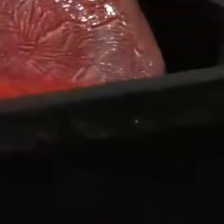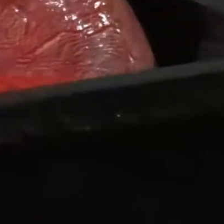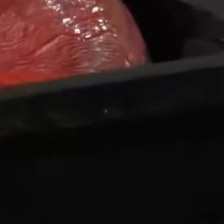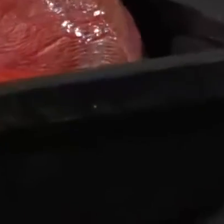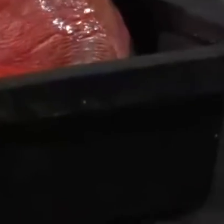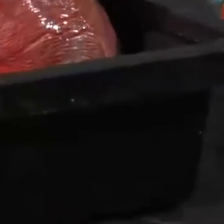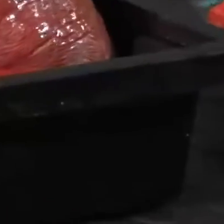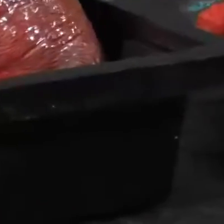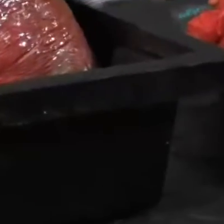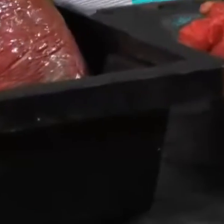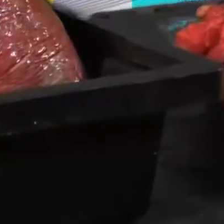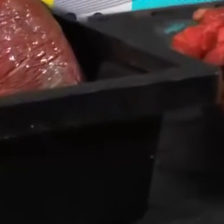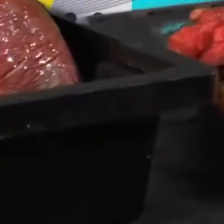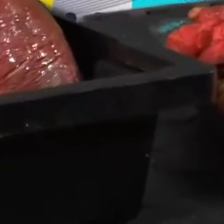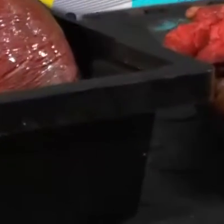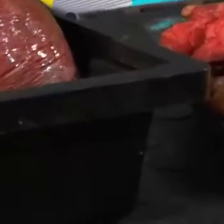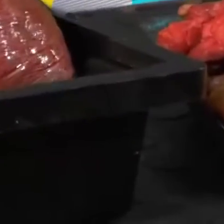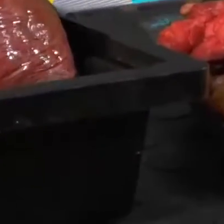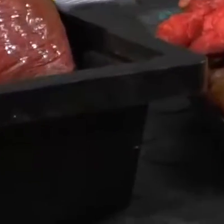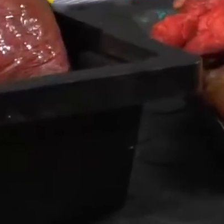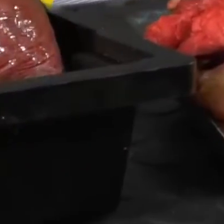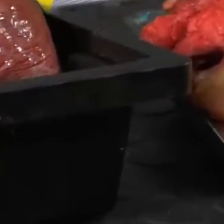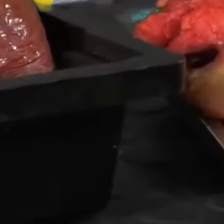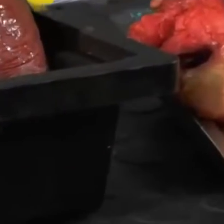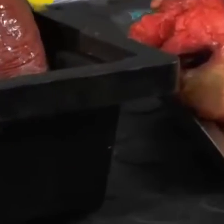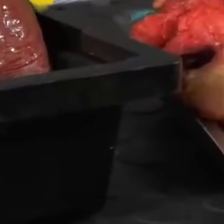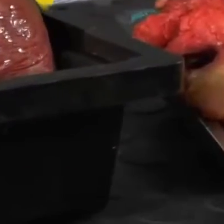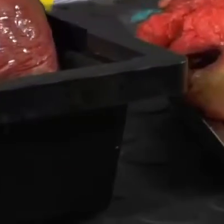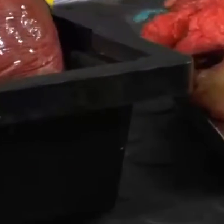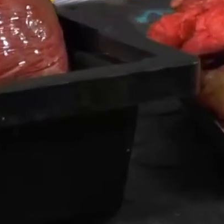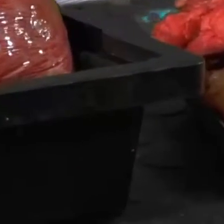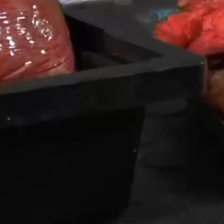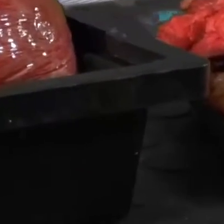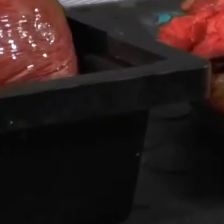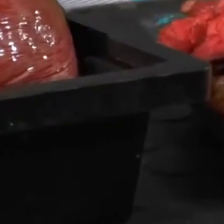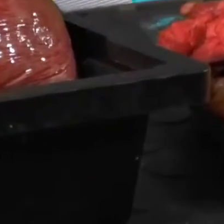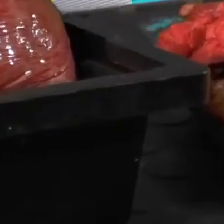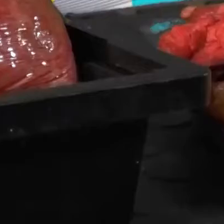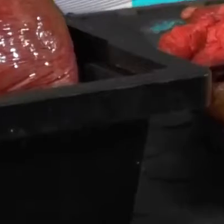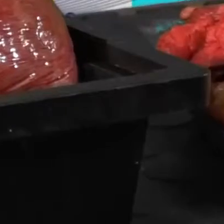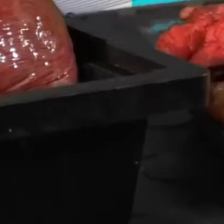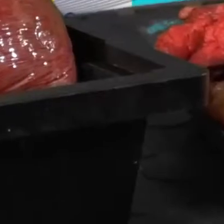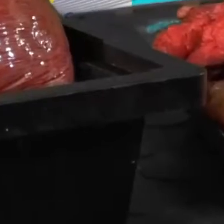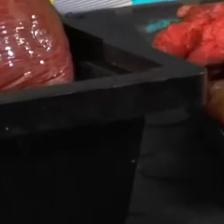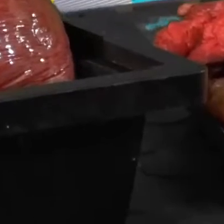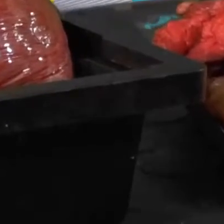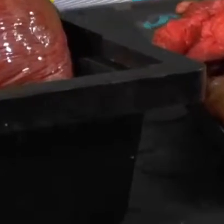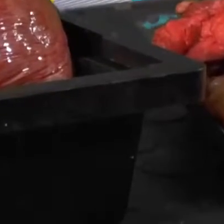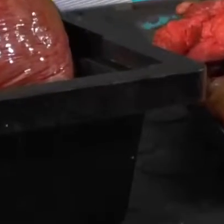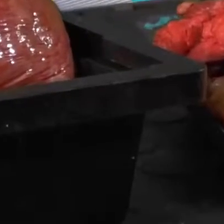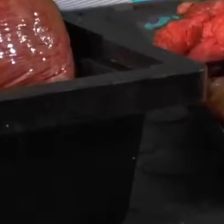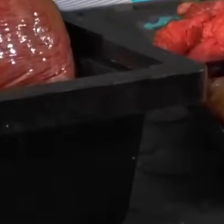there we go. If I pull it up like this, there's this nice, clear layer that surrounds the lungs.